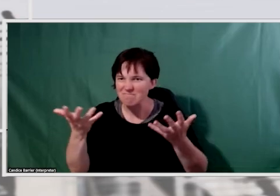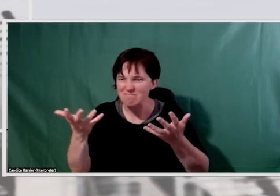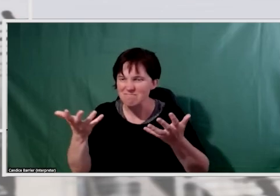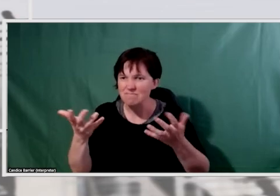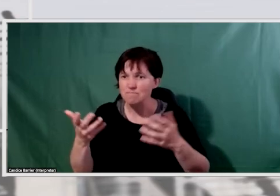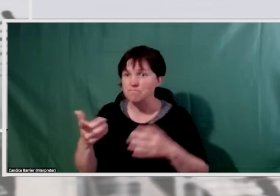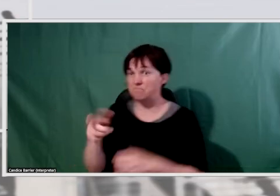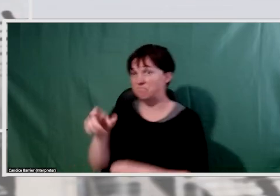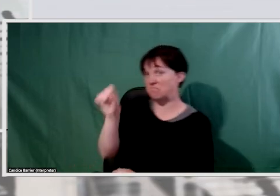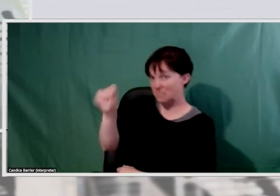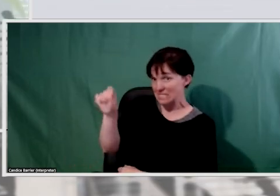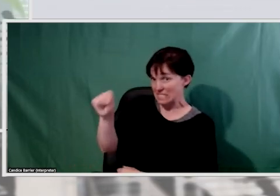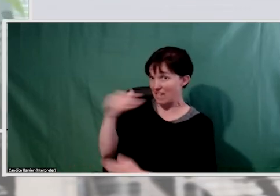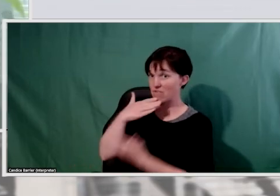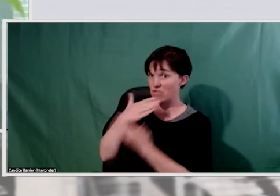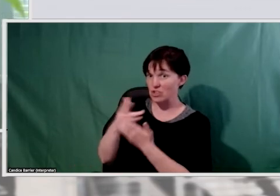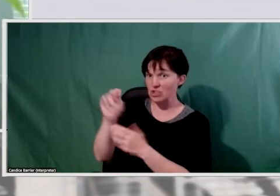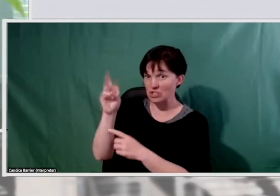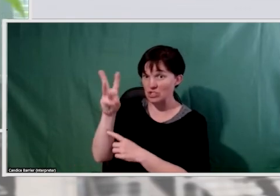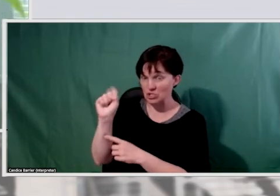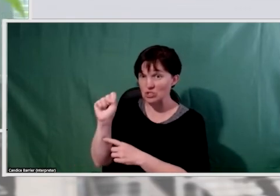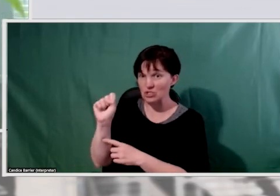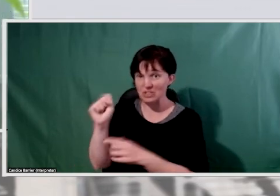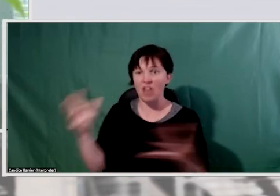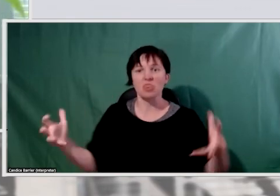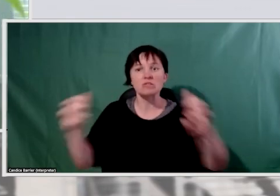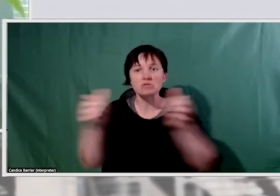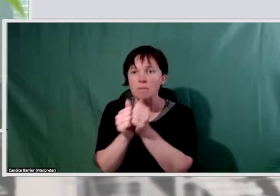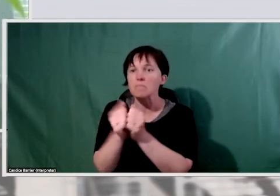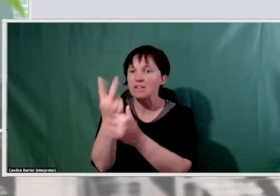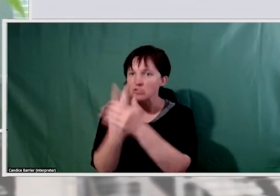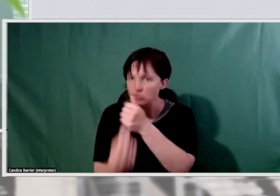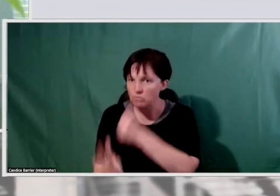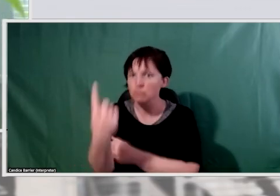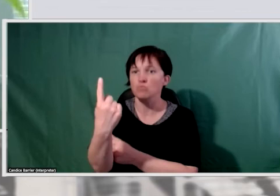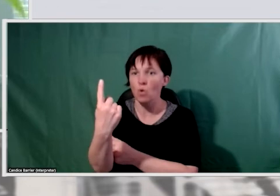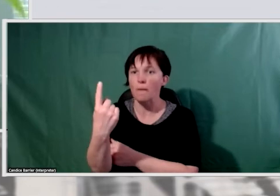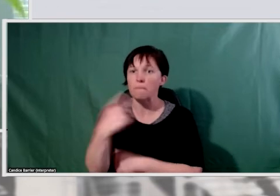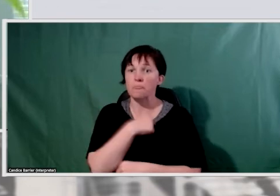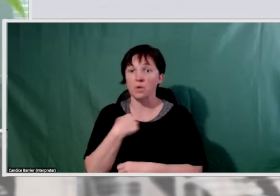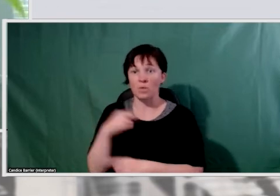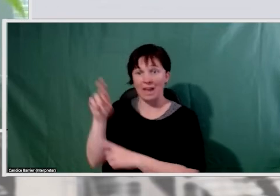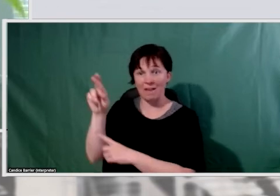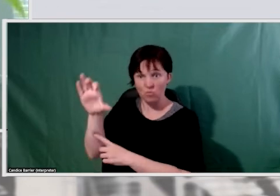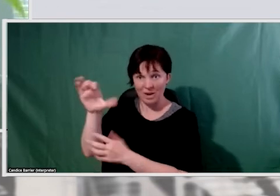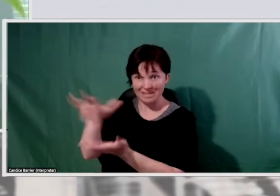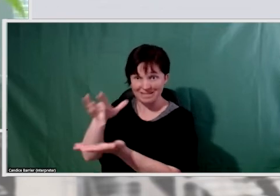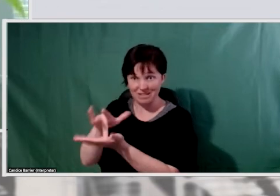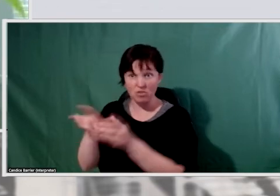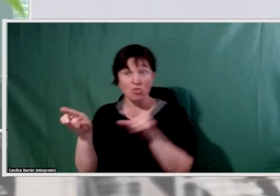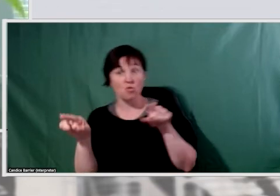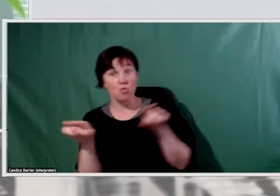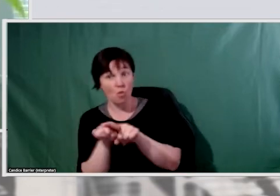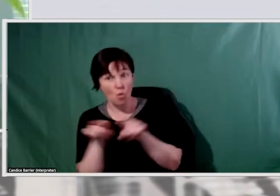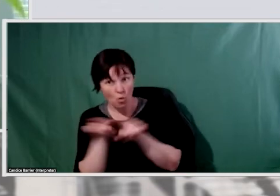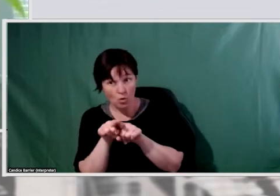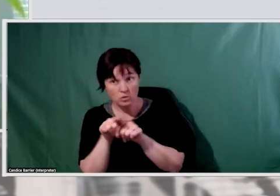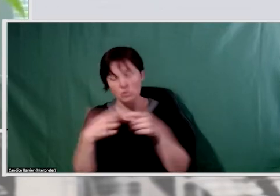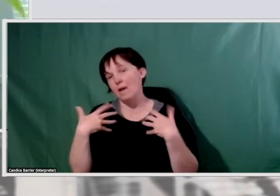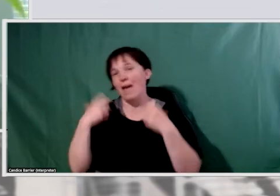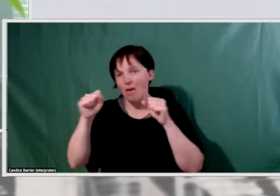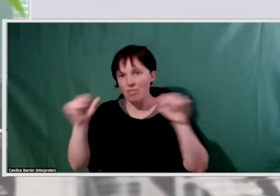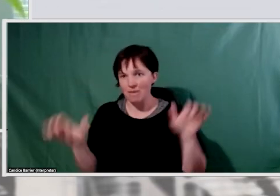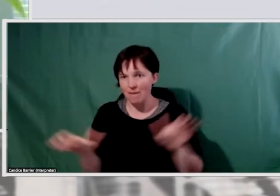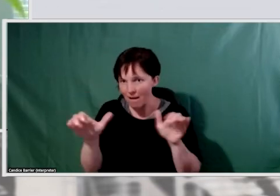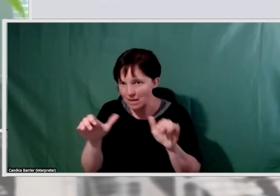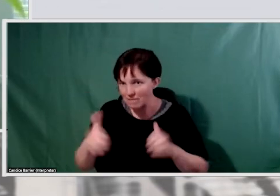Yeah, the good news is some of our facilities are actually combinations of both. So we have rec centers that are also healthy, active living